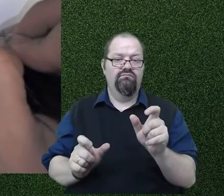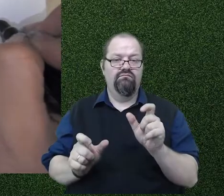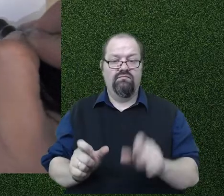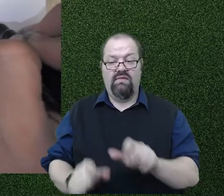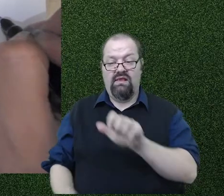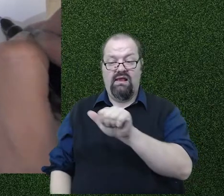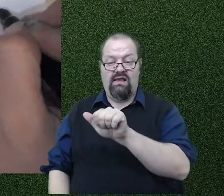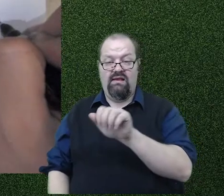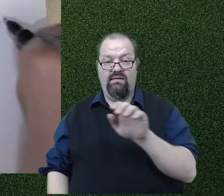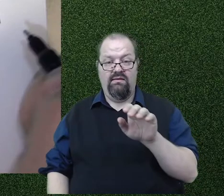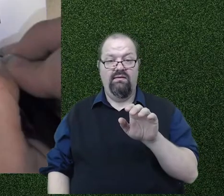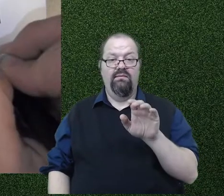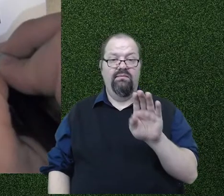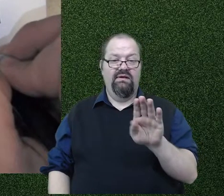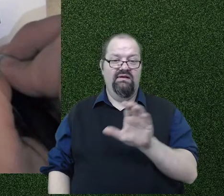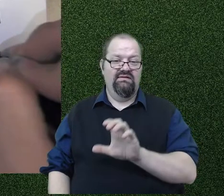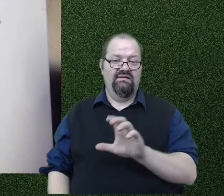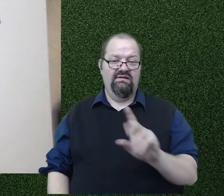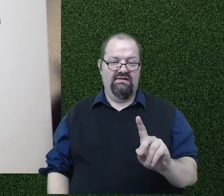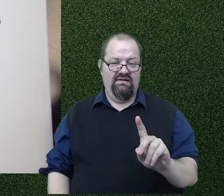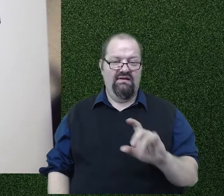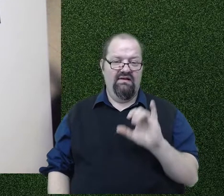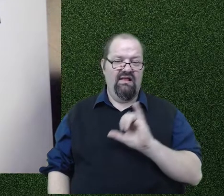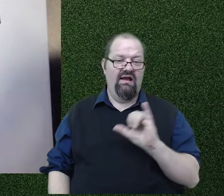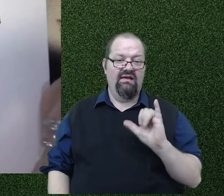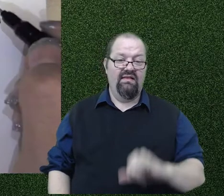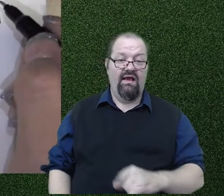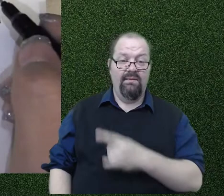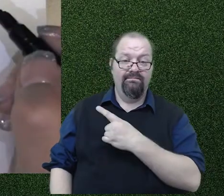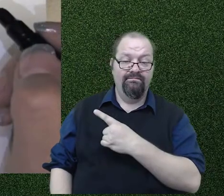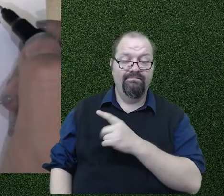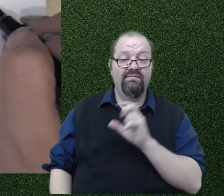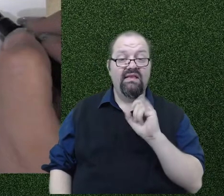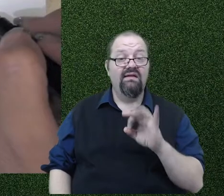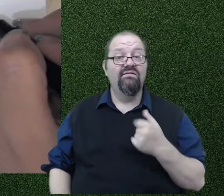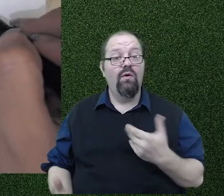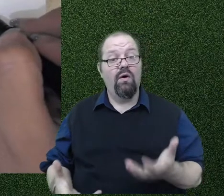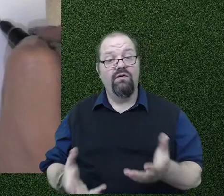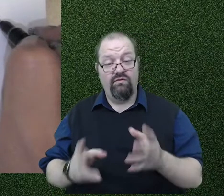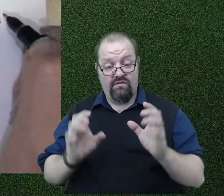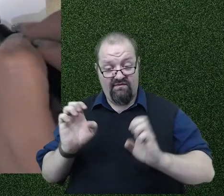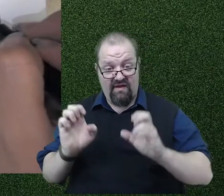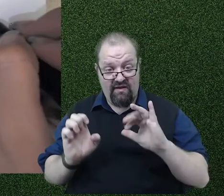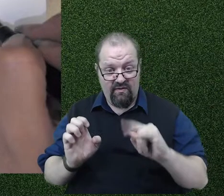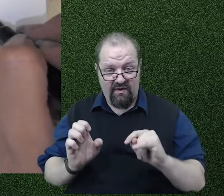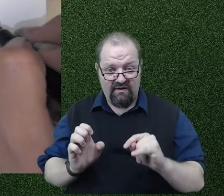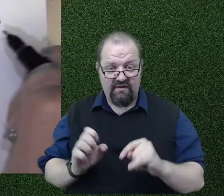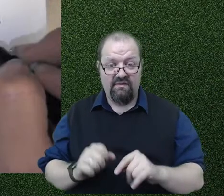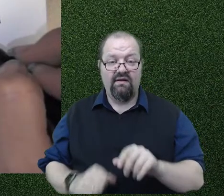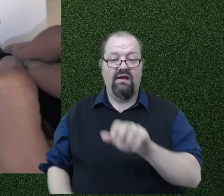C, and D listed like this, to evaluate the 2x2 determinant, you just multiply A times D,